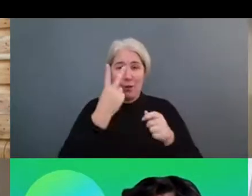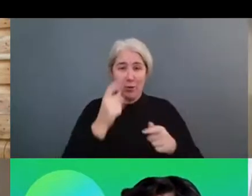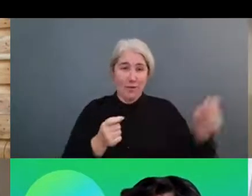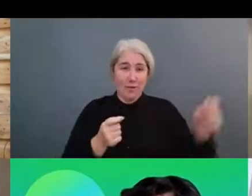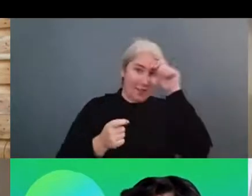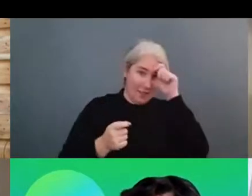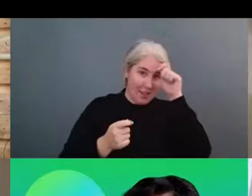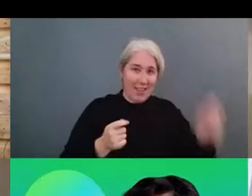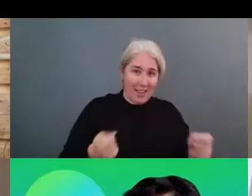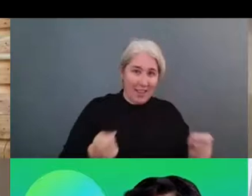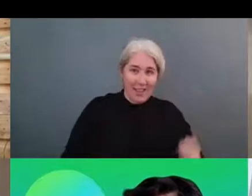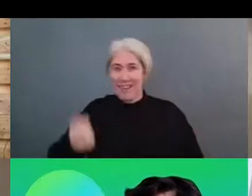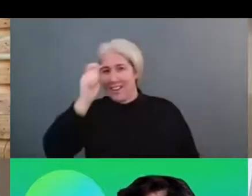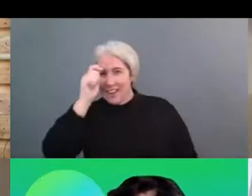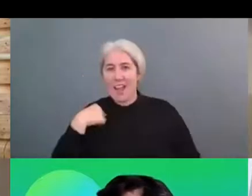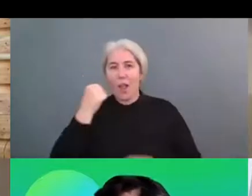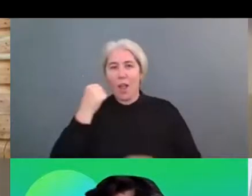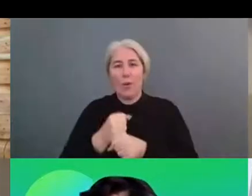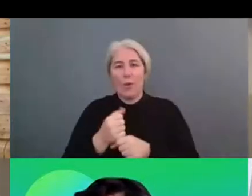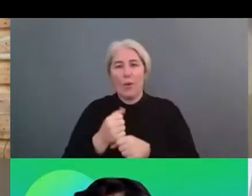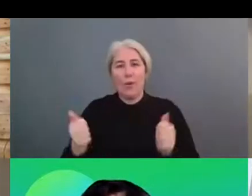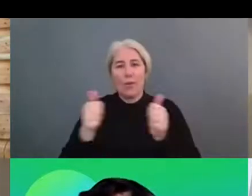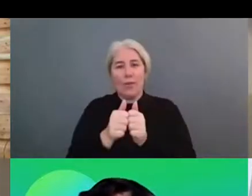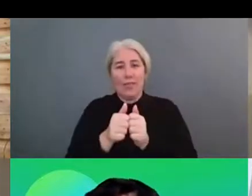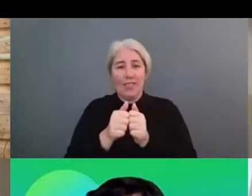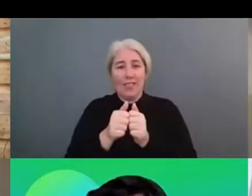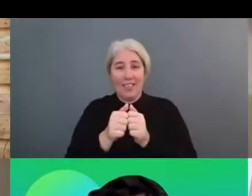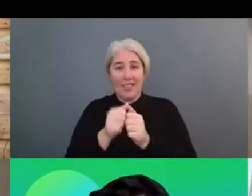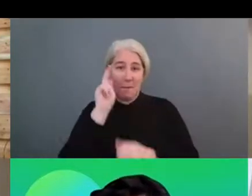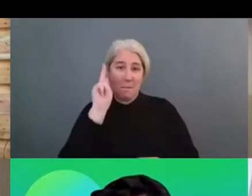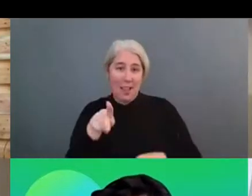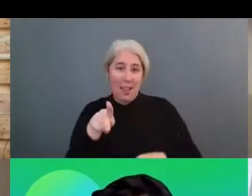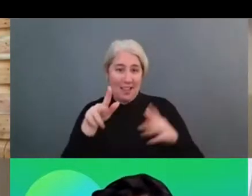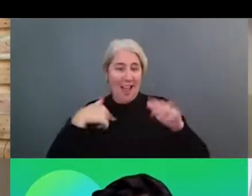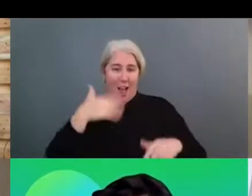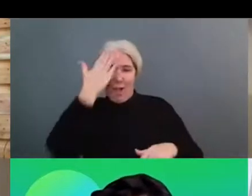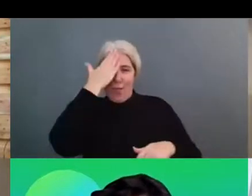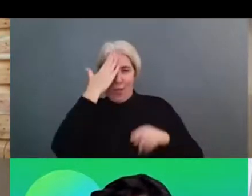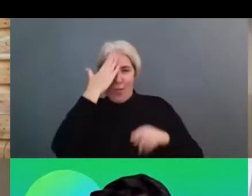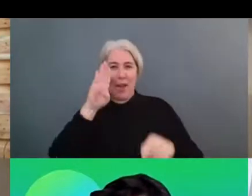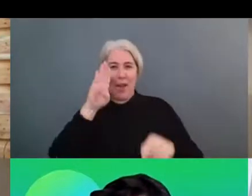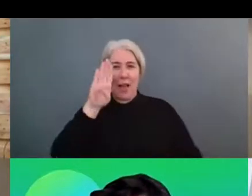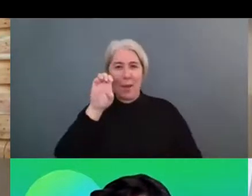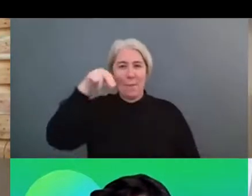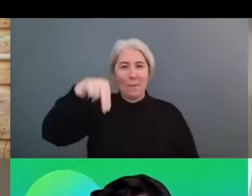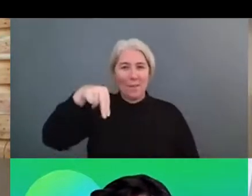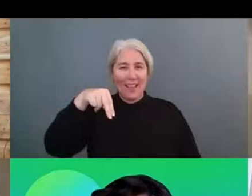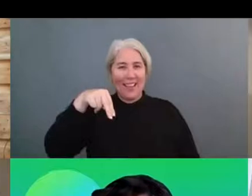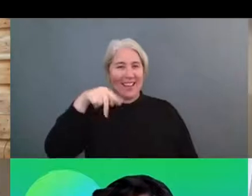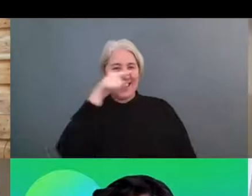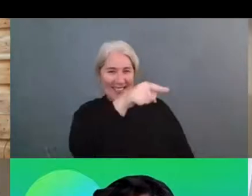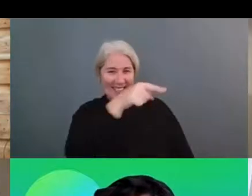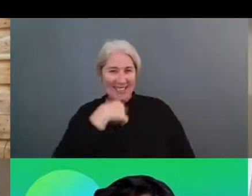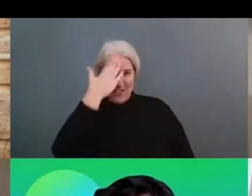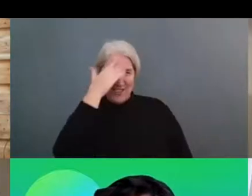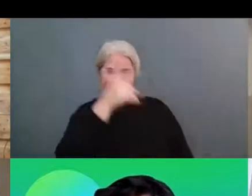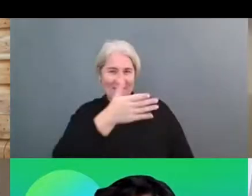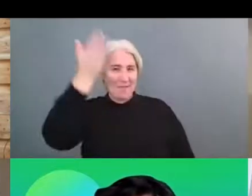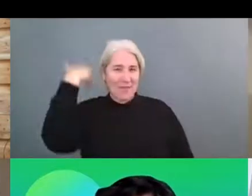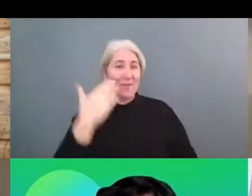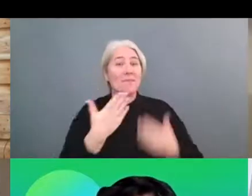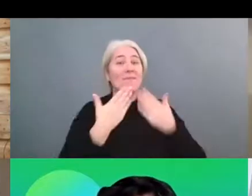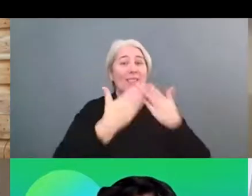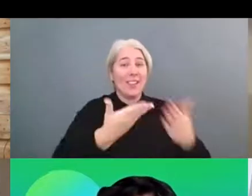including Paris. So that's how I met Benjamin before. So very nice to be here. Thank you for the invitation to write